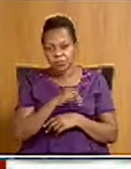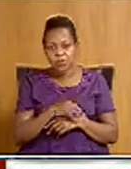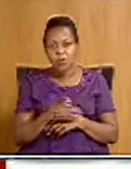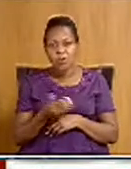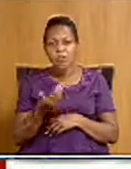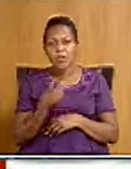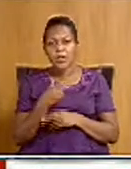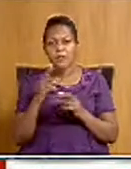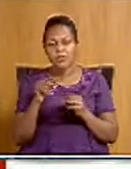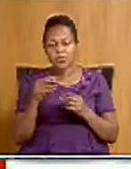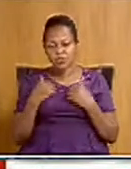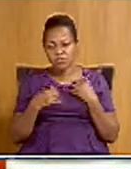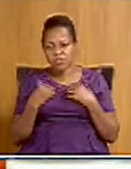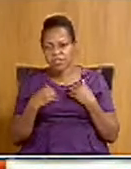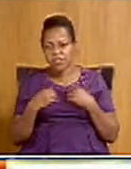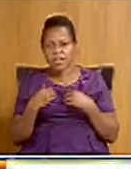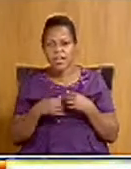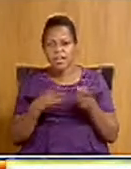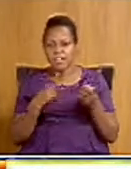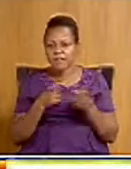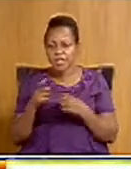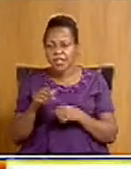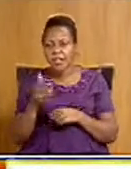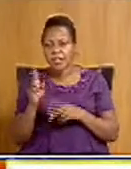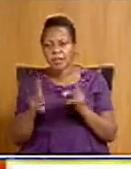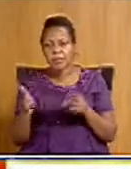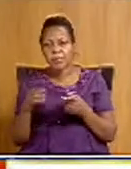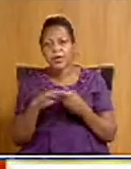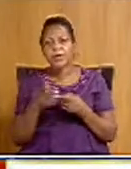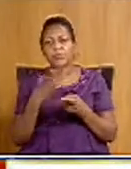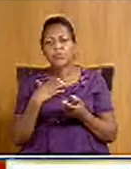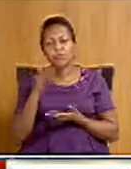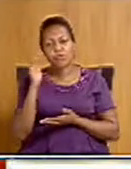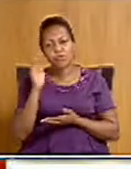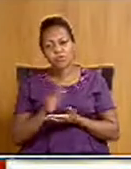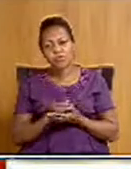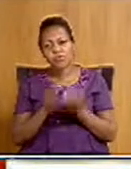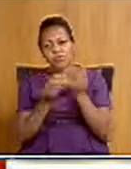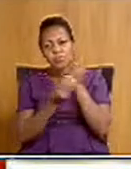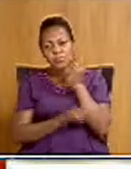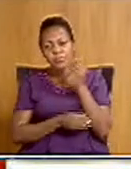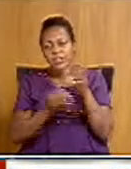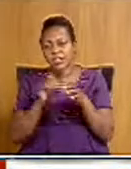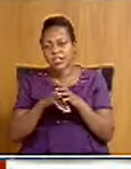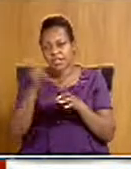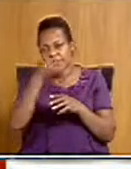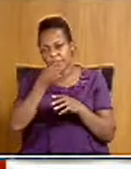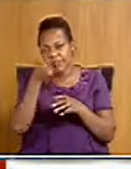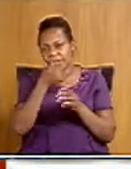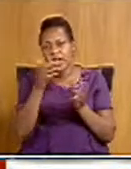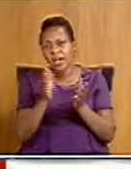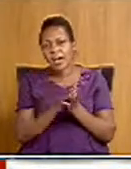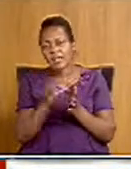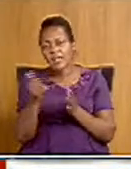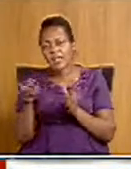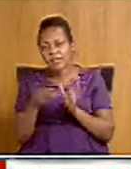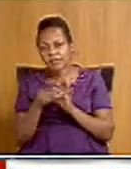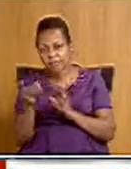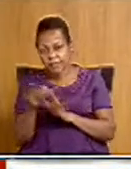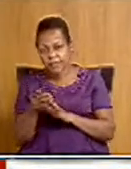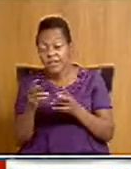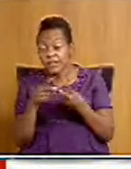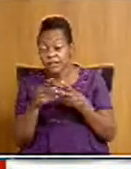no interest in fighting anybody except poverty and underdevelopment in Africa, starting with